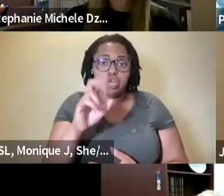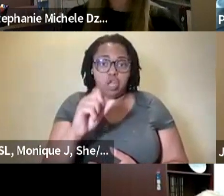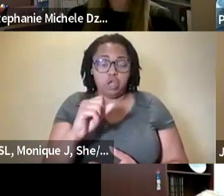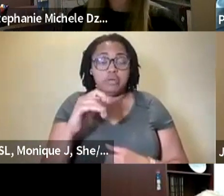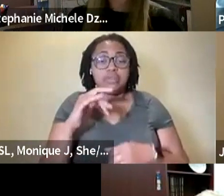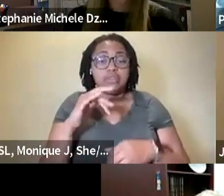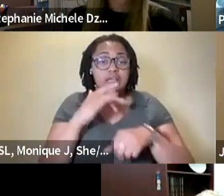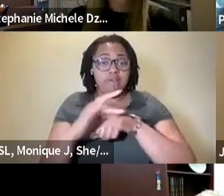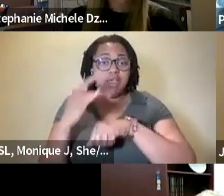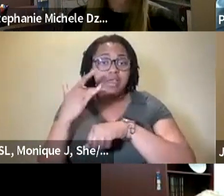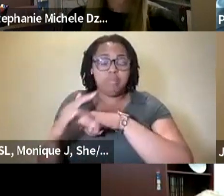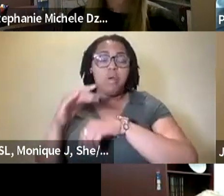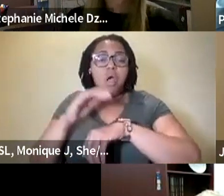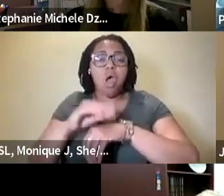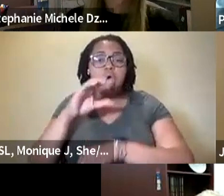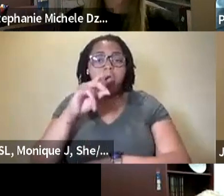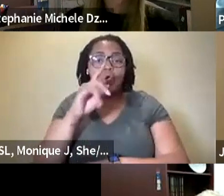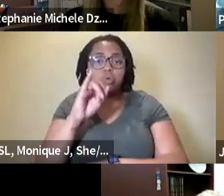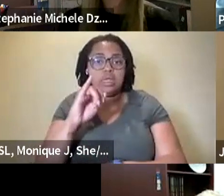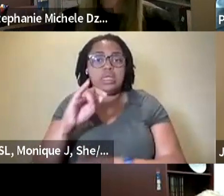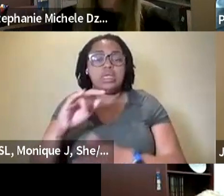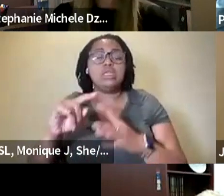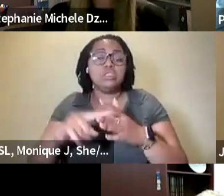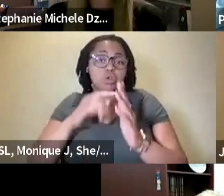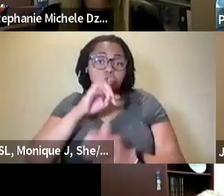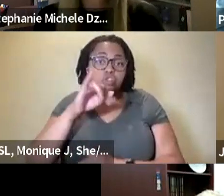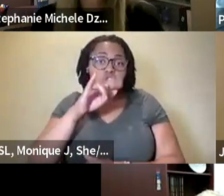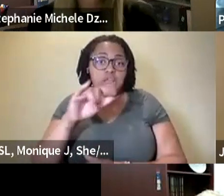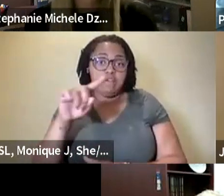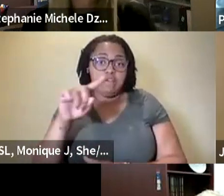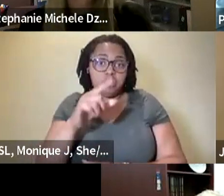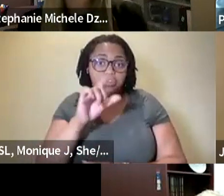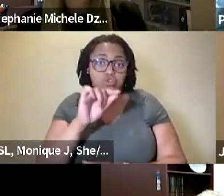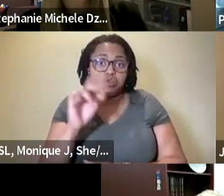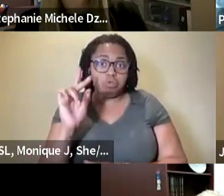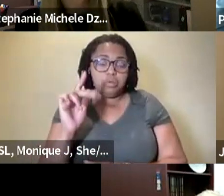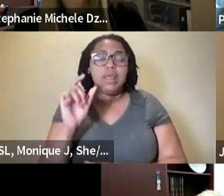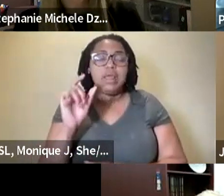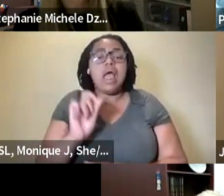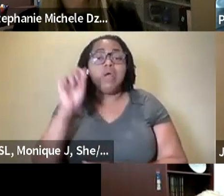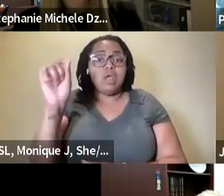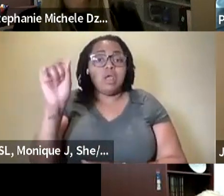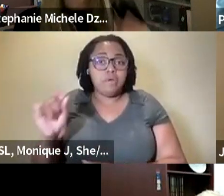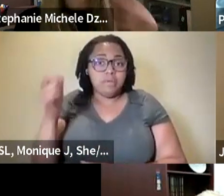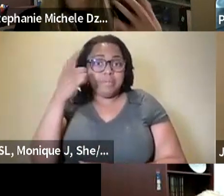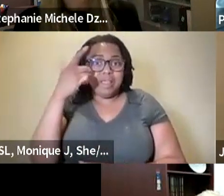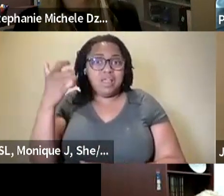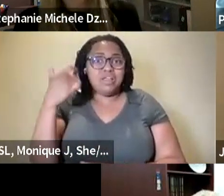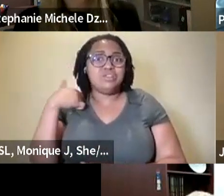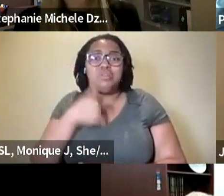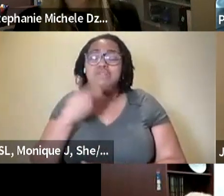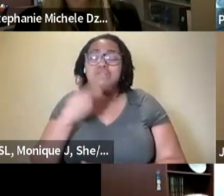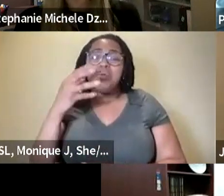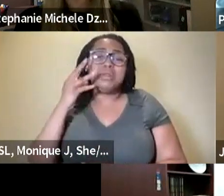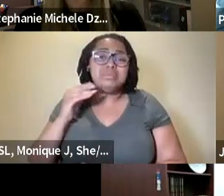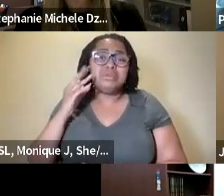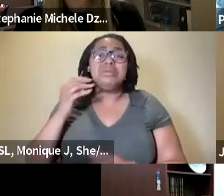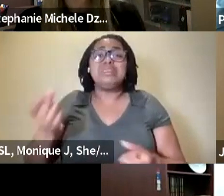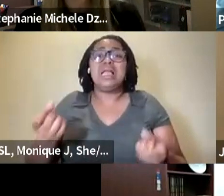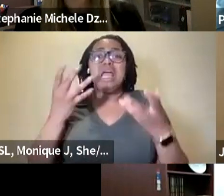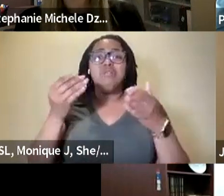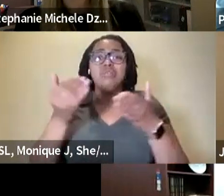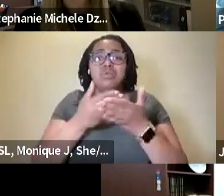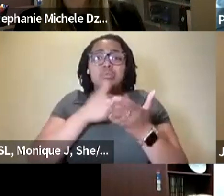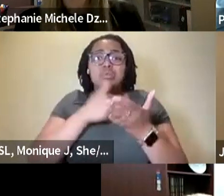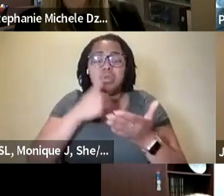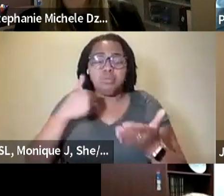on Codi as of July 1st, 2023. However, because we have had a lot of new members,